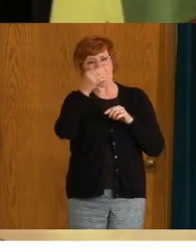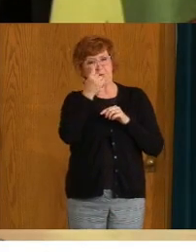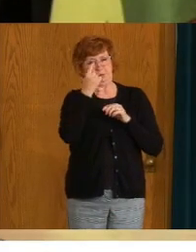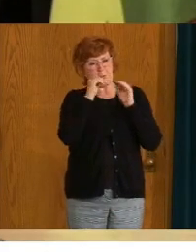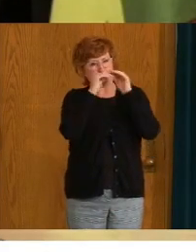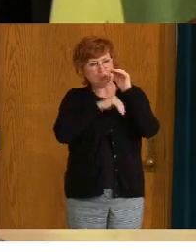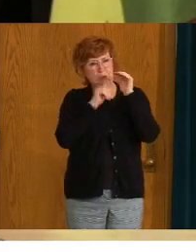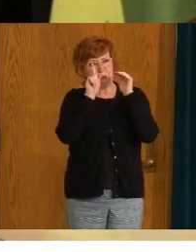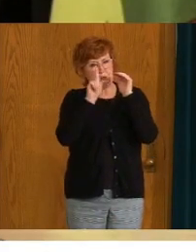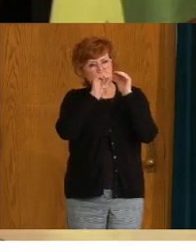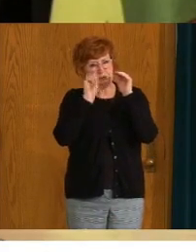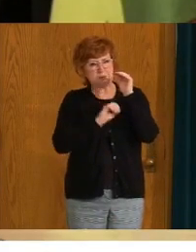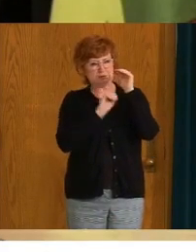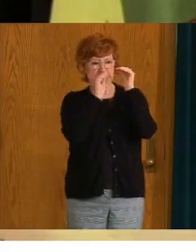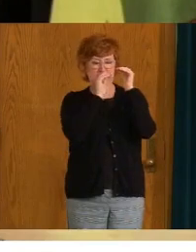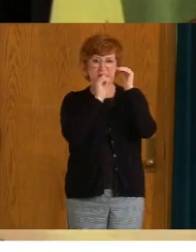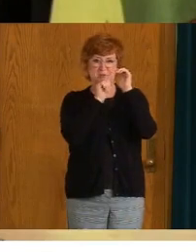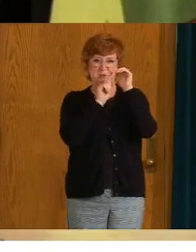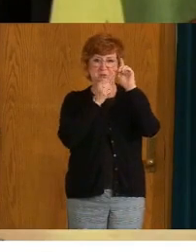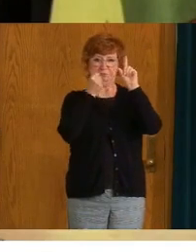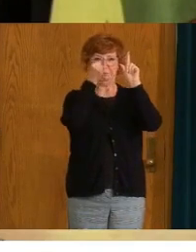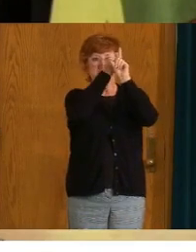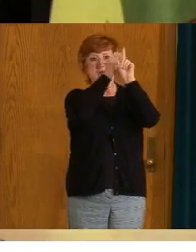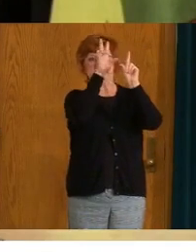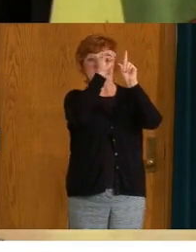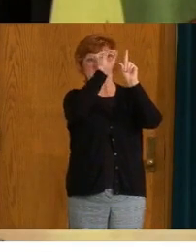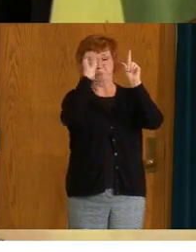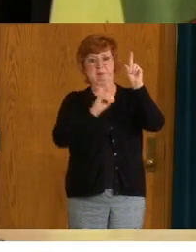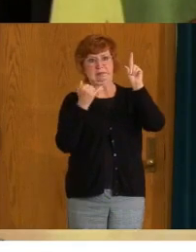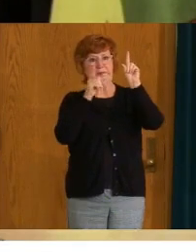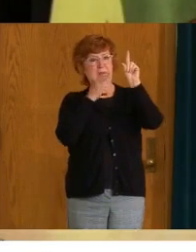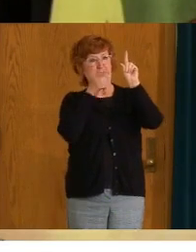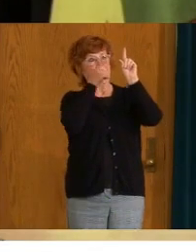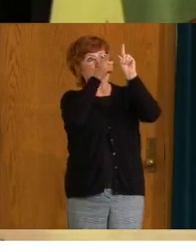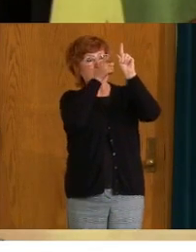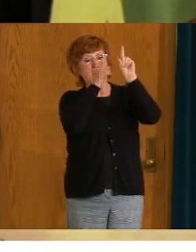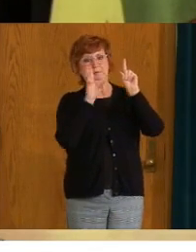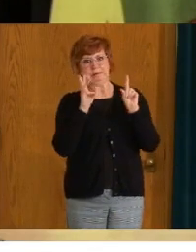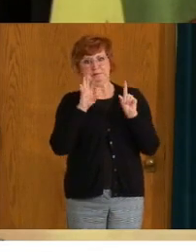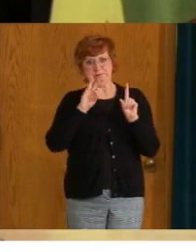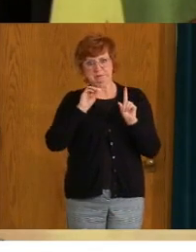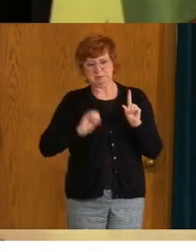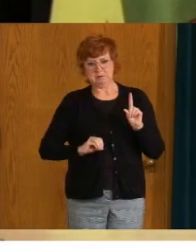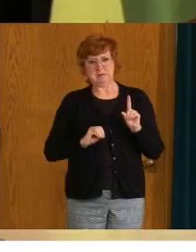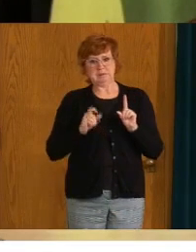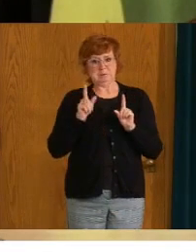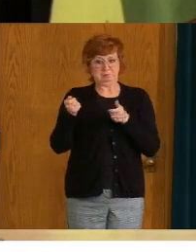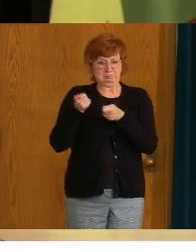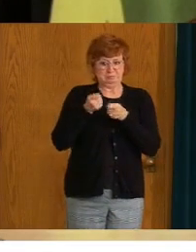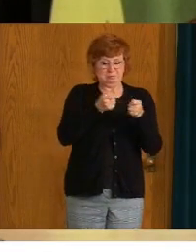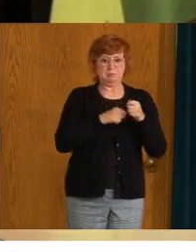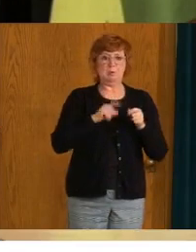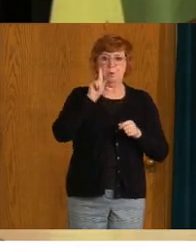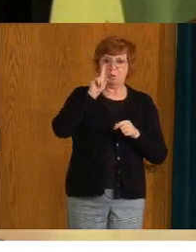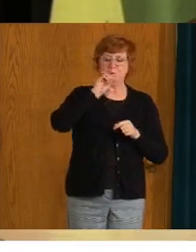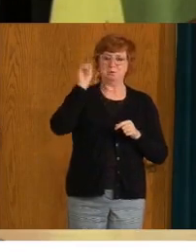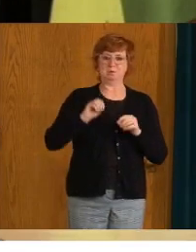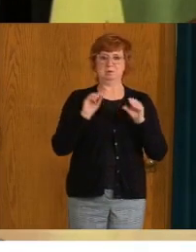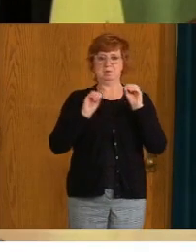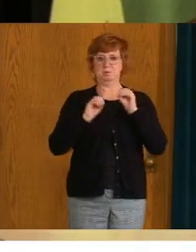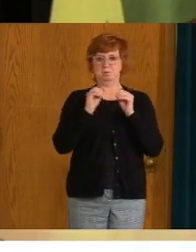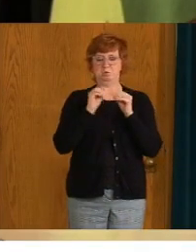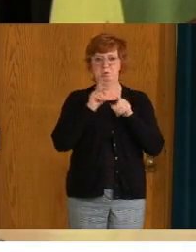that threshold. Just need 1% more of Saskatchewan people to reach out and get their first shot for us to reach